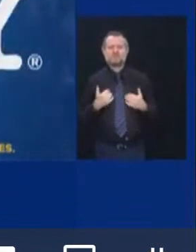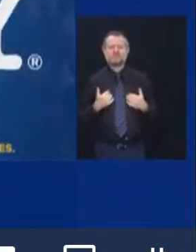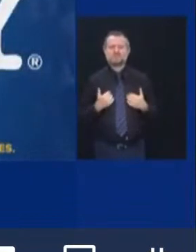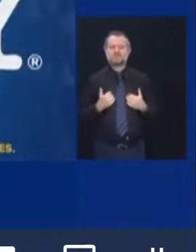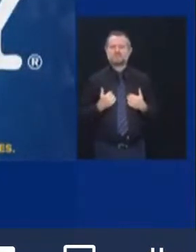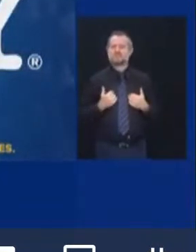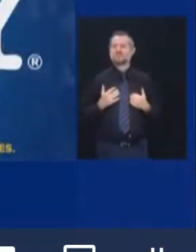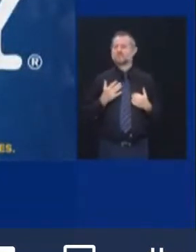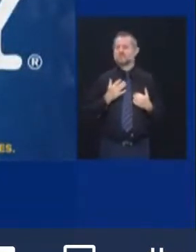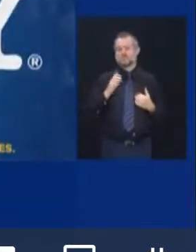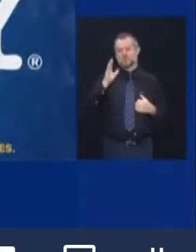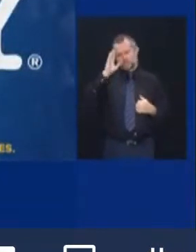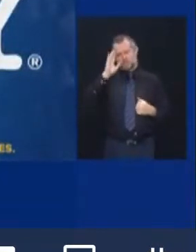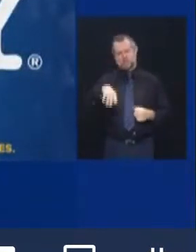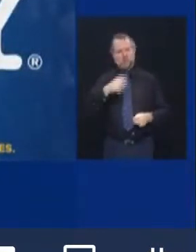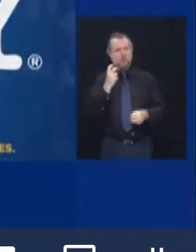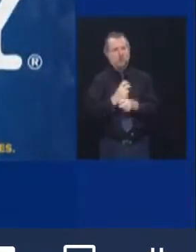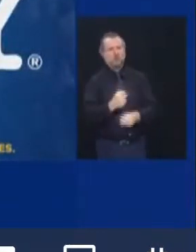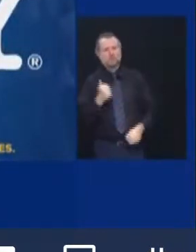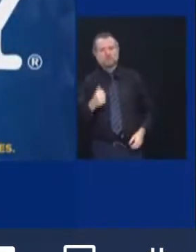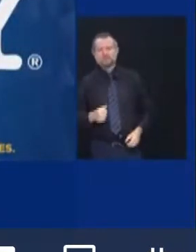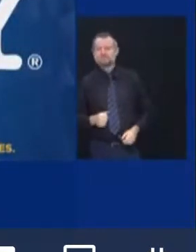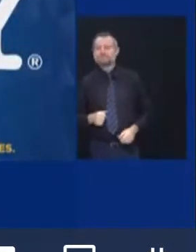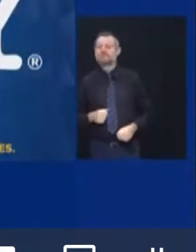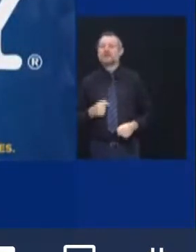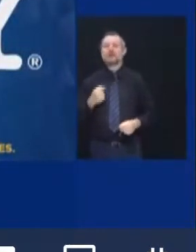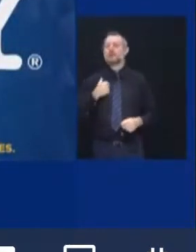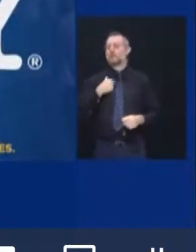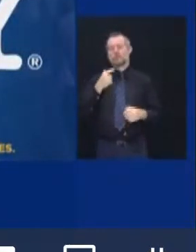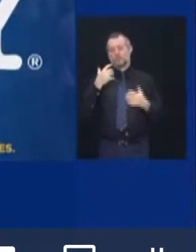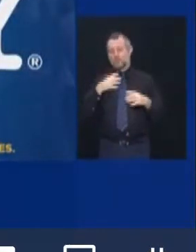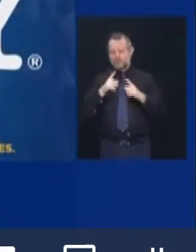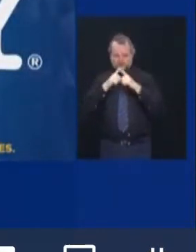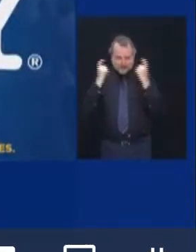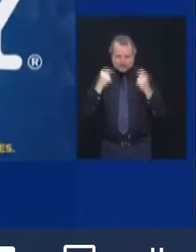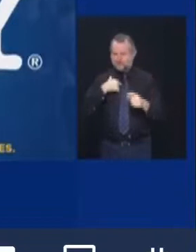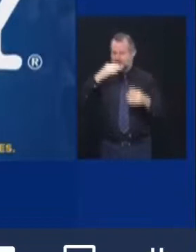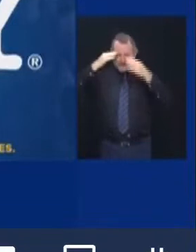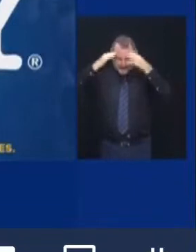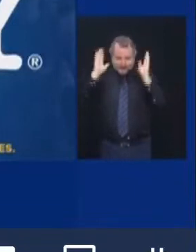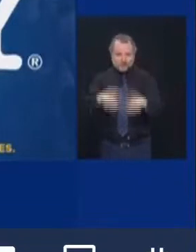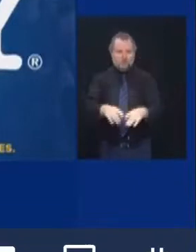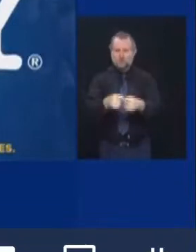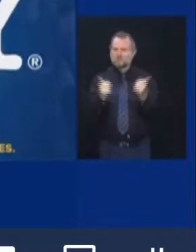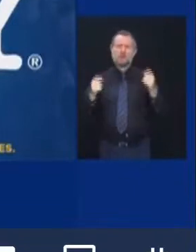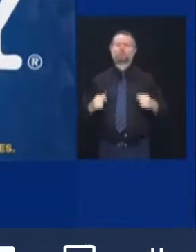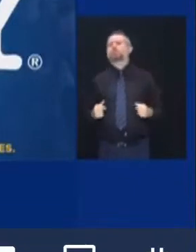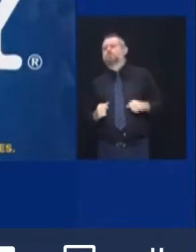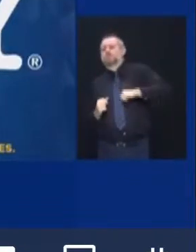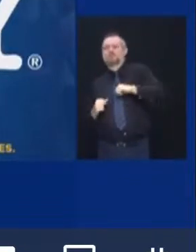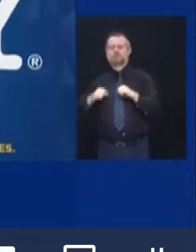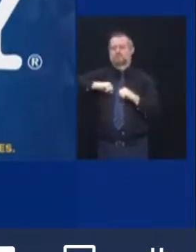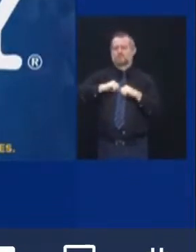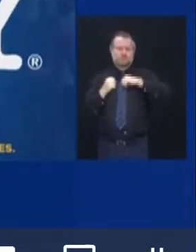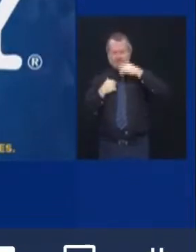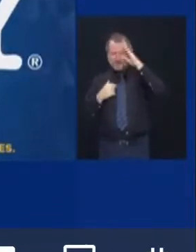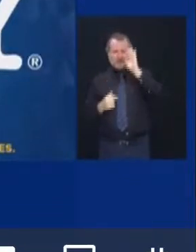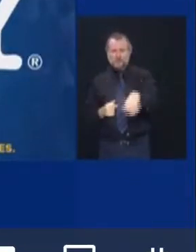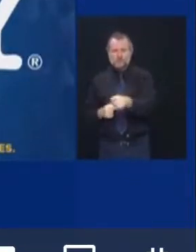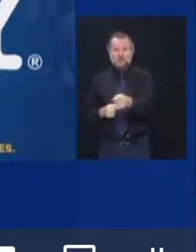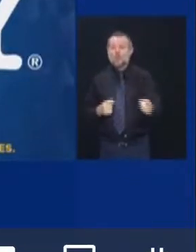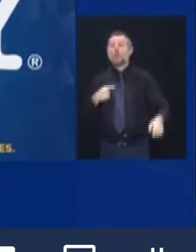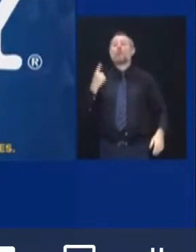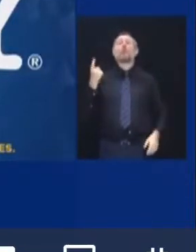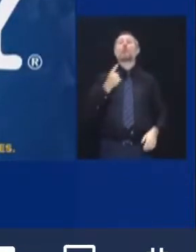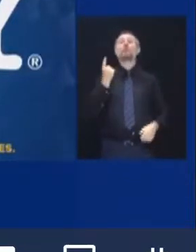but nobody wants to wear a mask. You know, you're only supposed to wear a mask at Halloween, right? Those were the